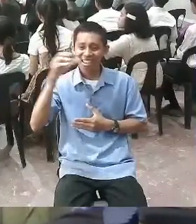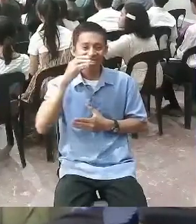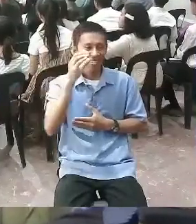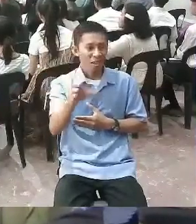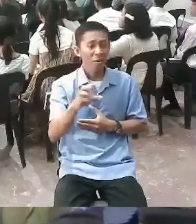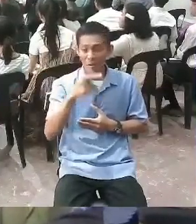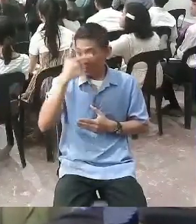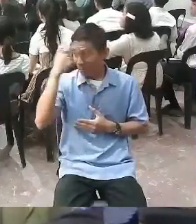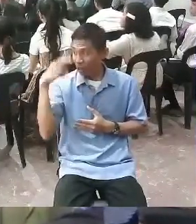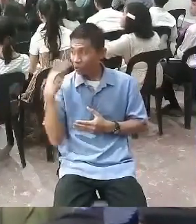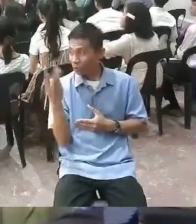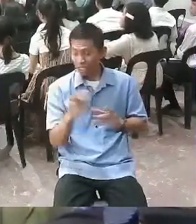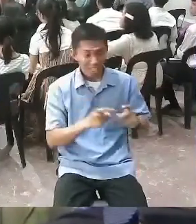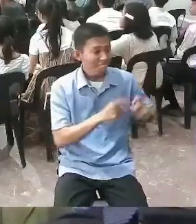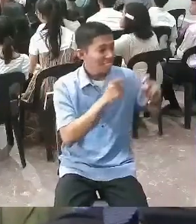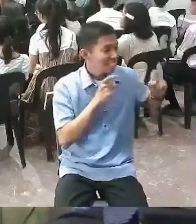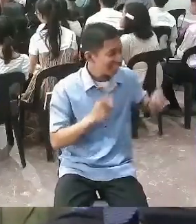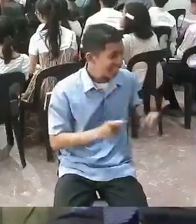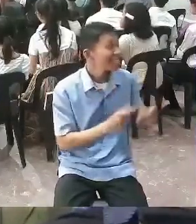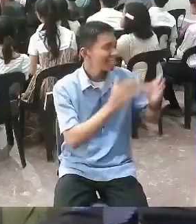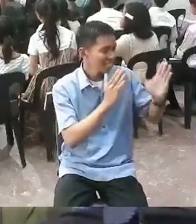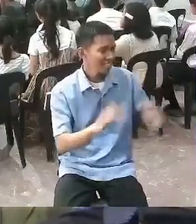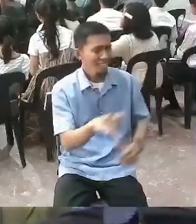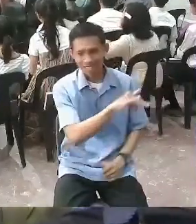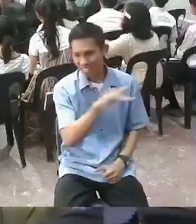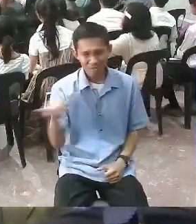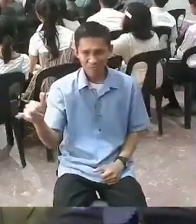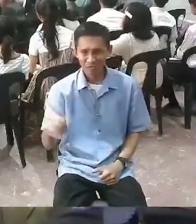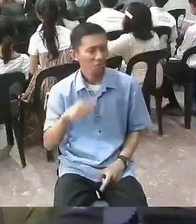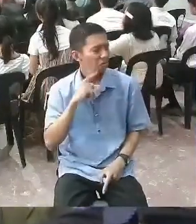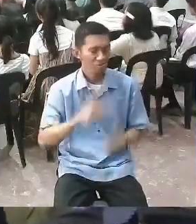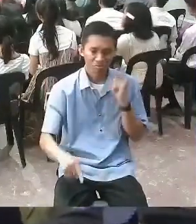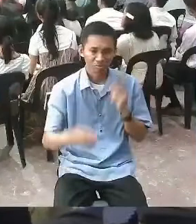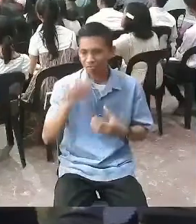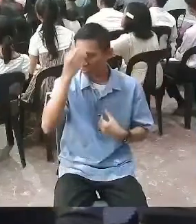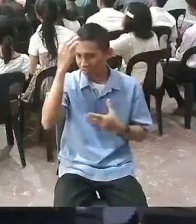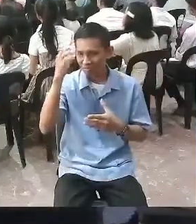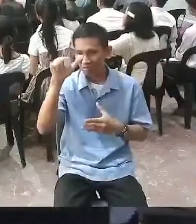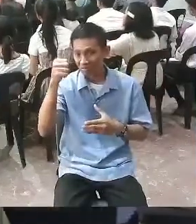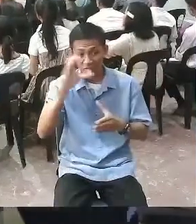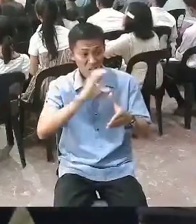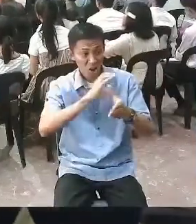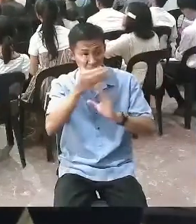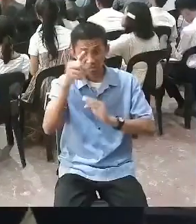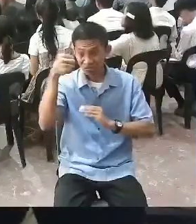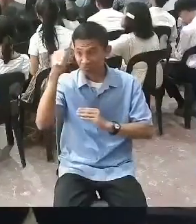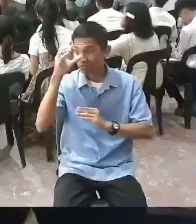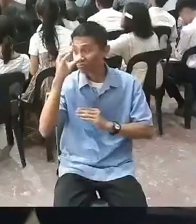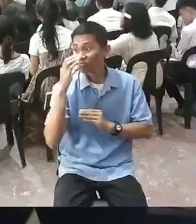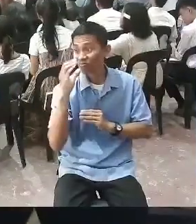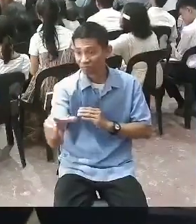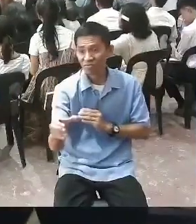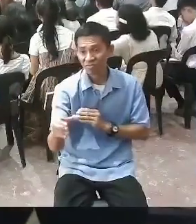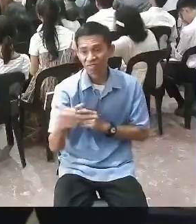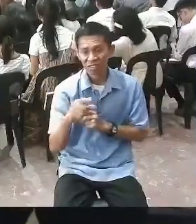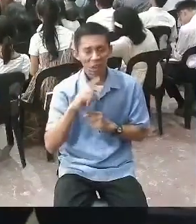sinners. Look, the Bible says if you break one of the ten, you broke all ten of them.